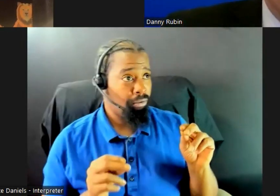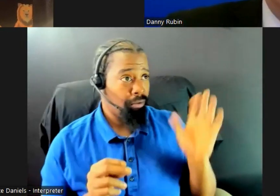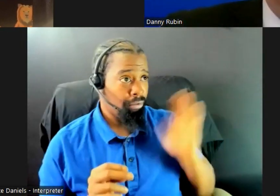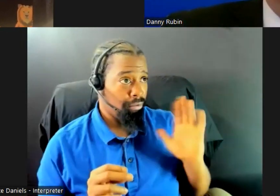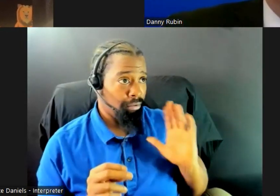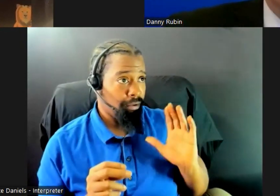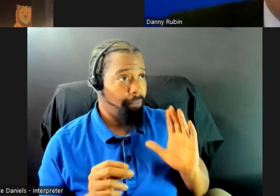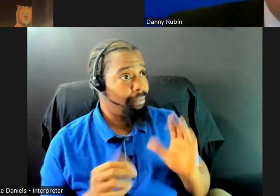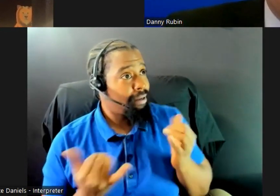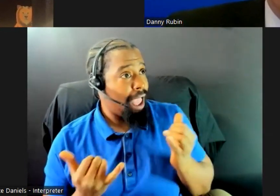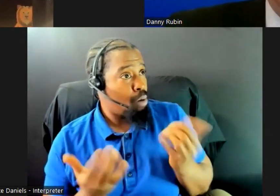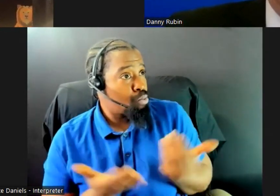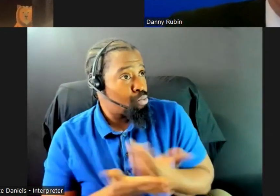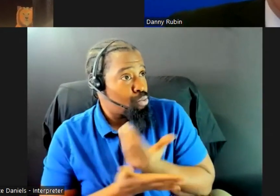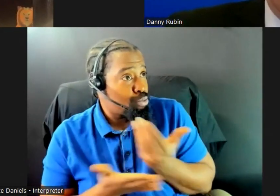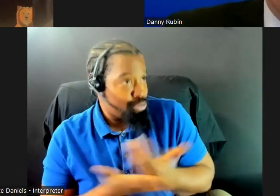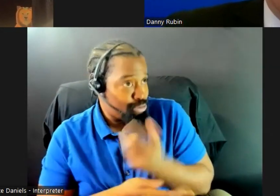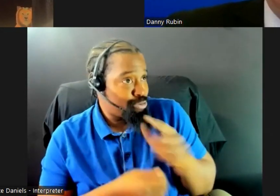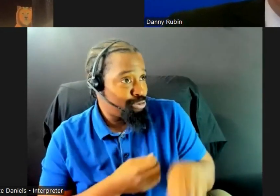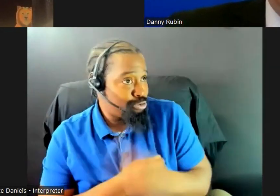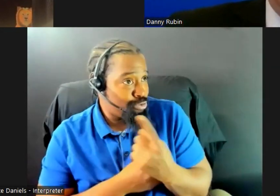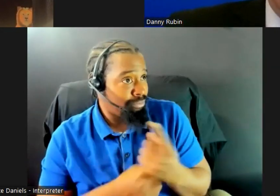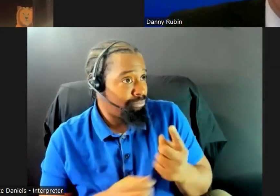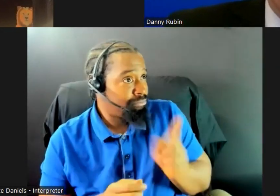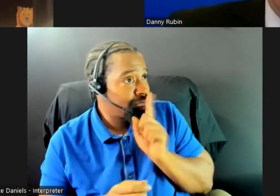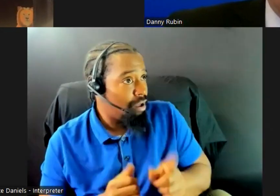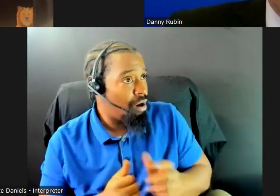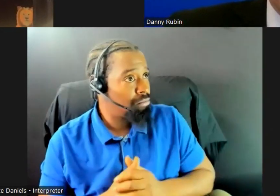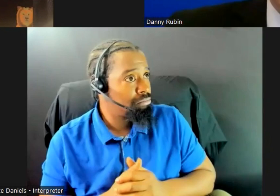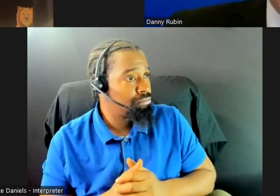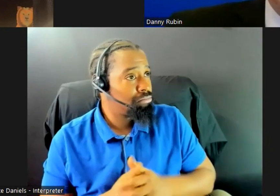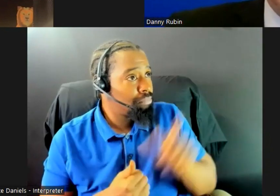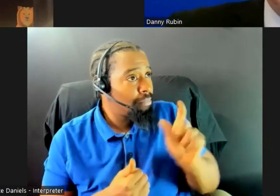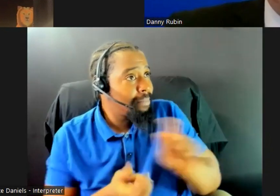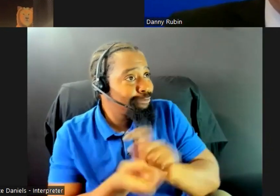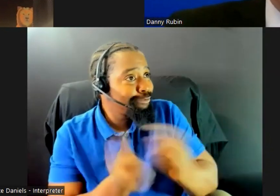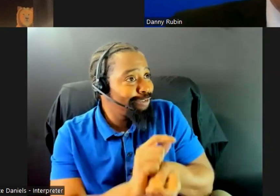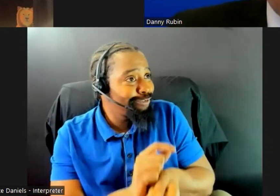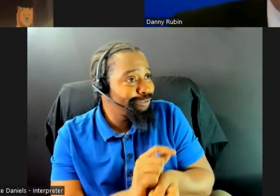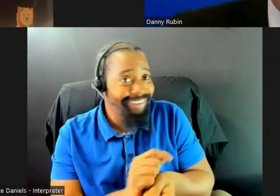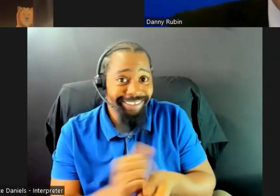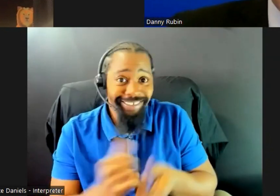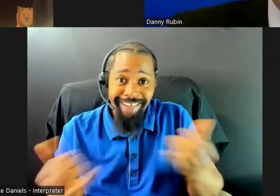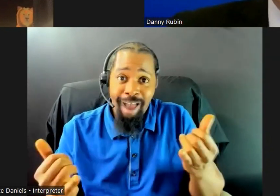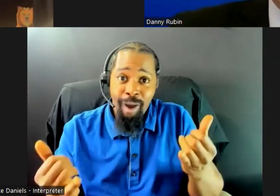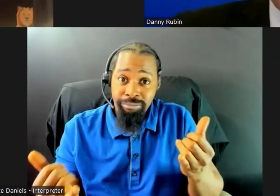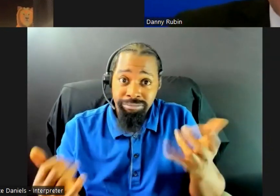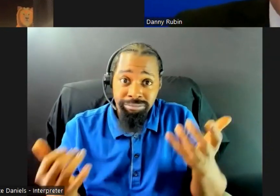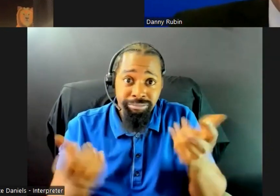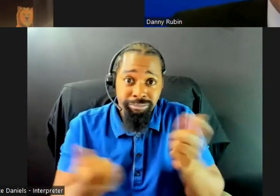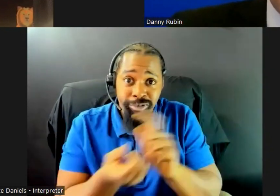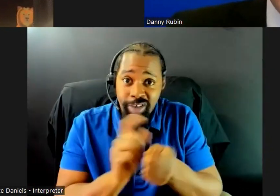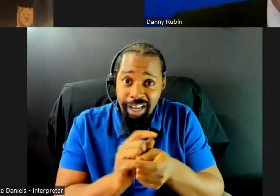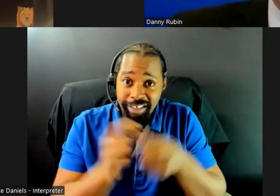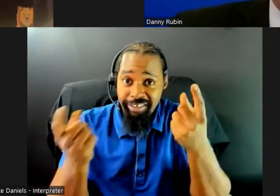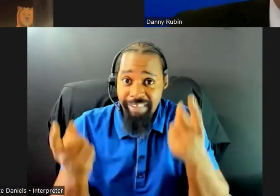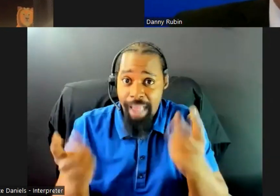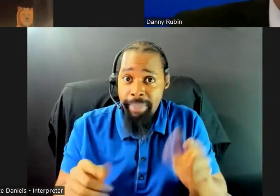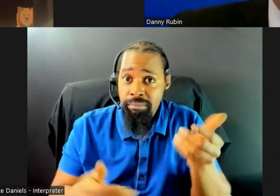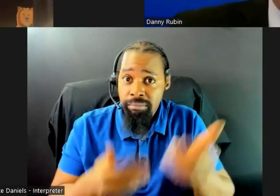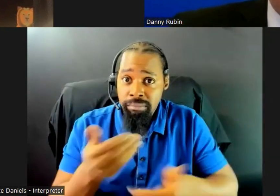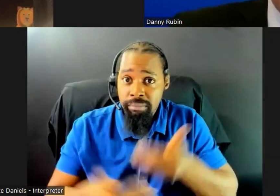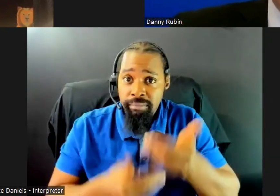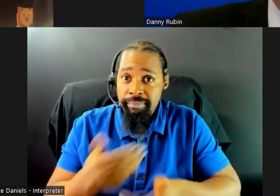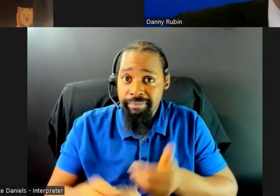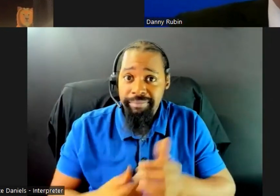because things have to change, and things have changed. Wow. And your vision, the company's vision, has